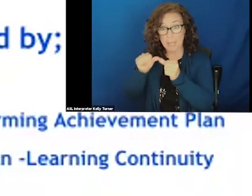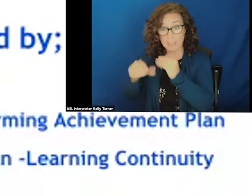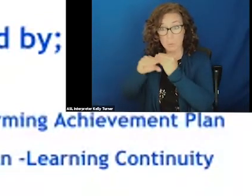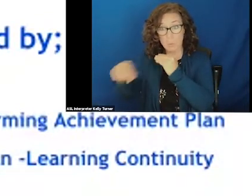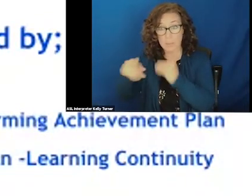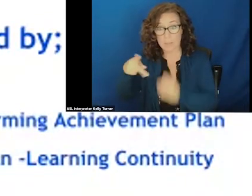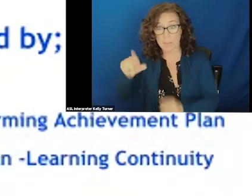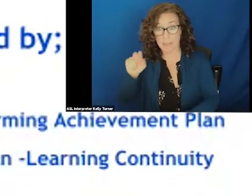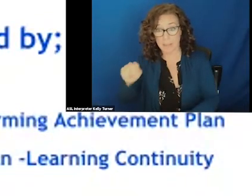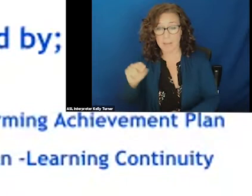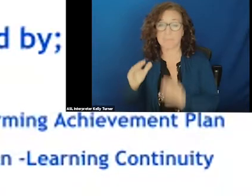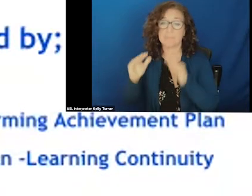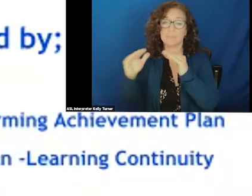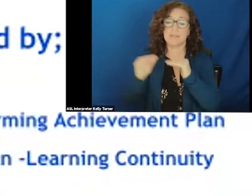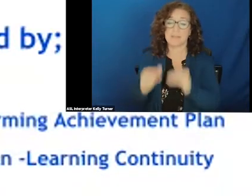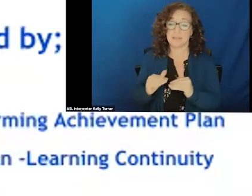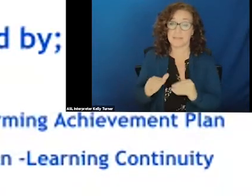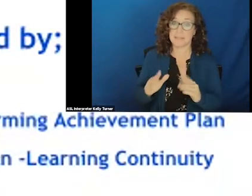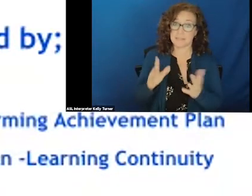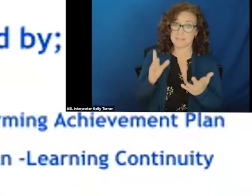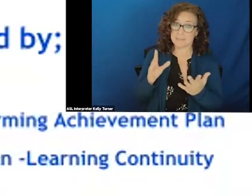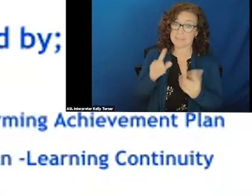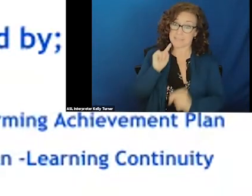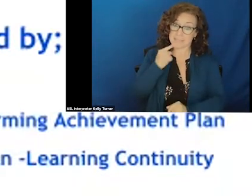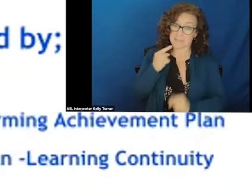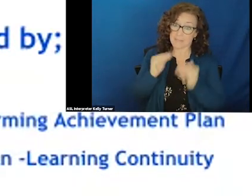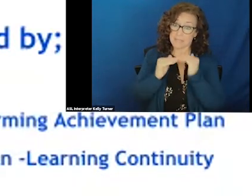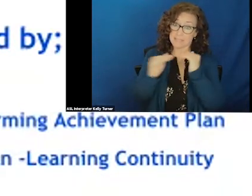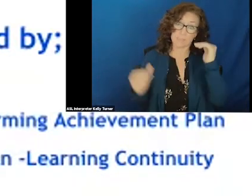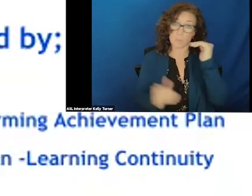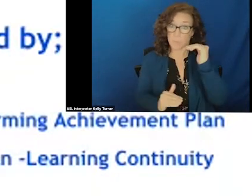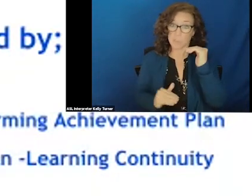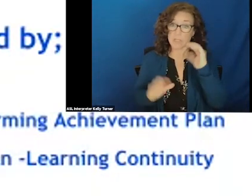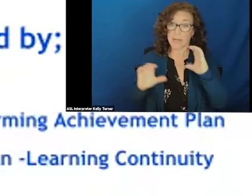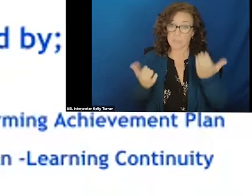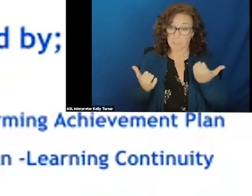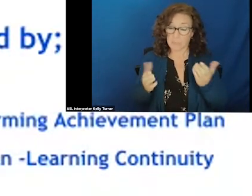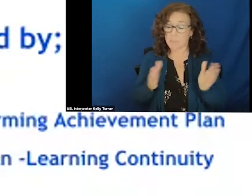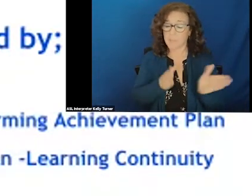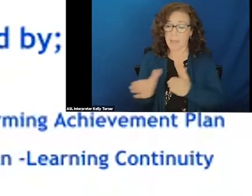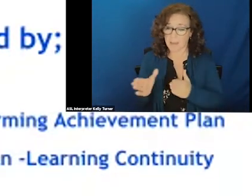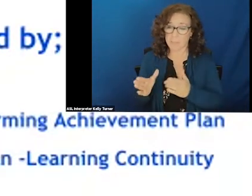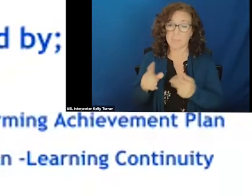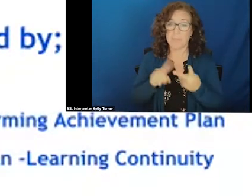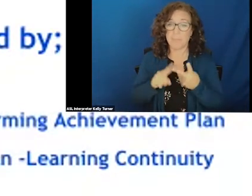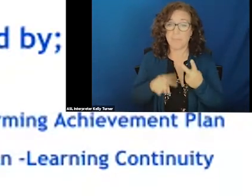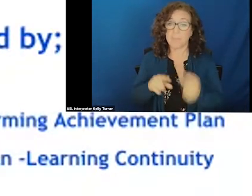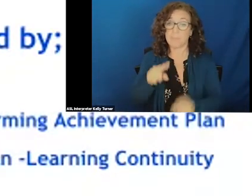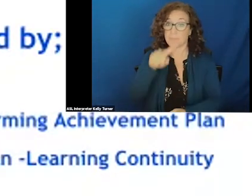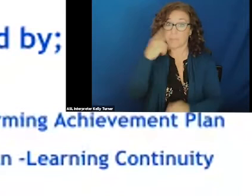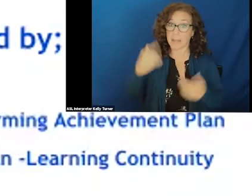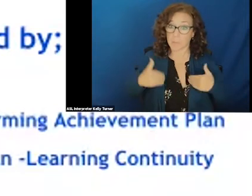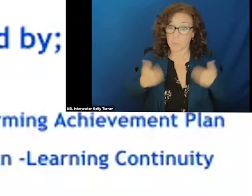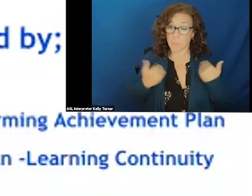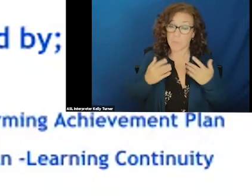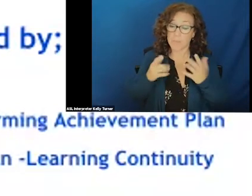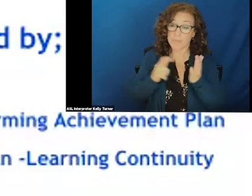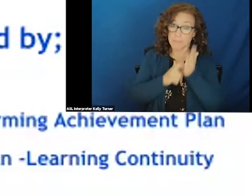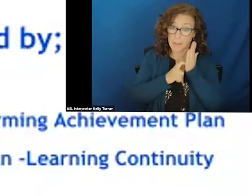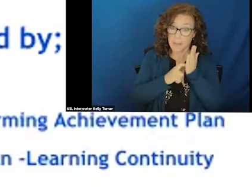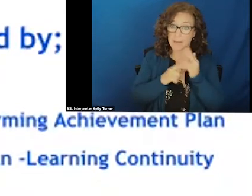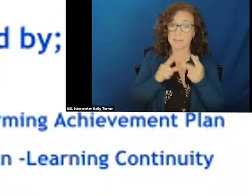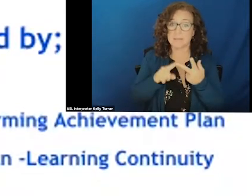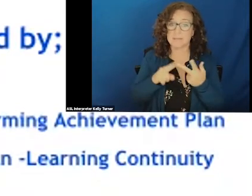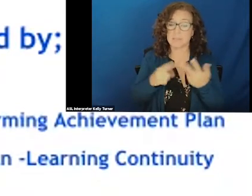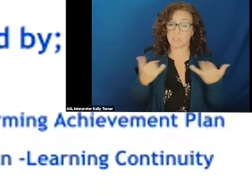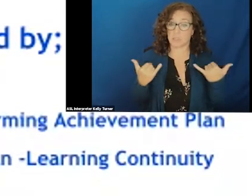2020, currently Future Leaders of America Youth Demands, also guidance from our state and federal around expanding